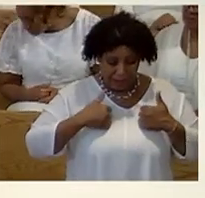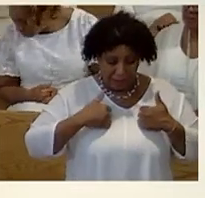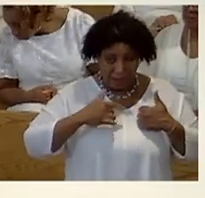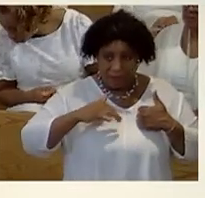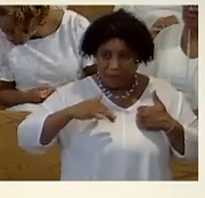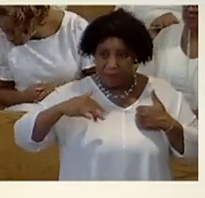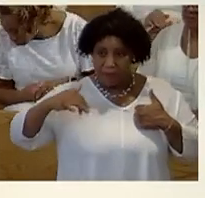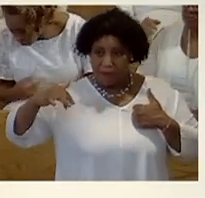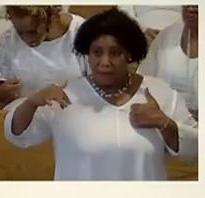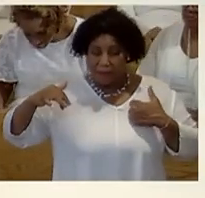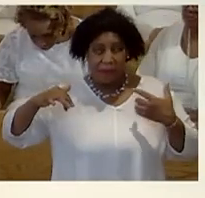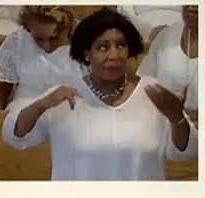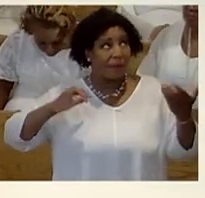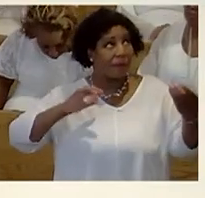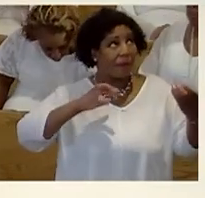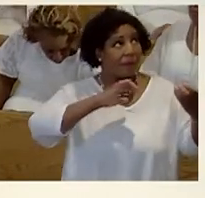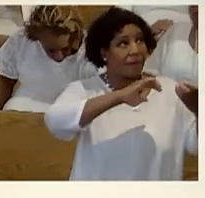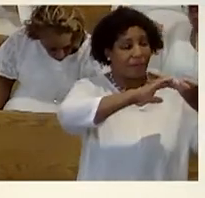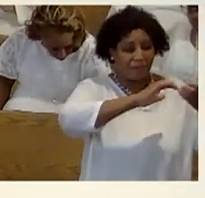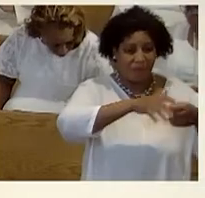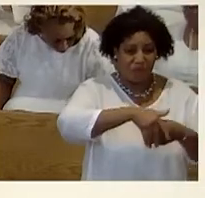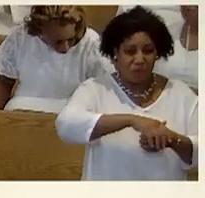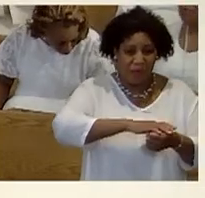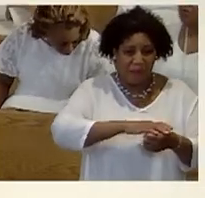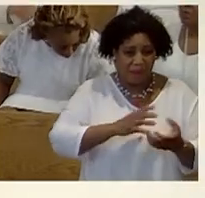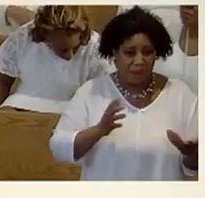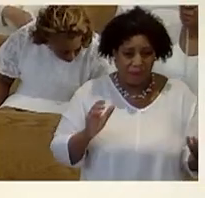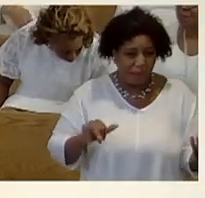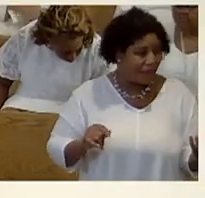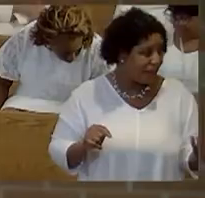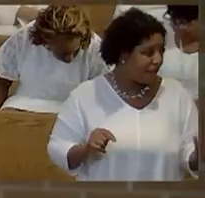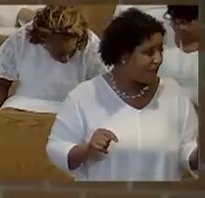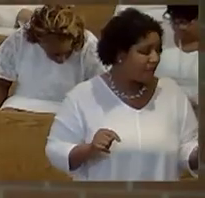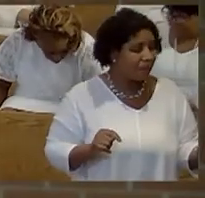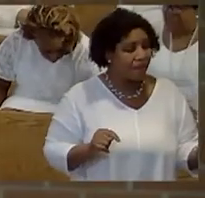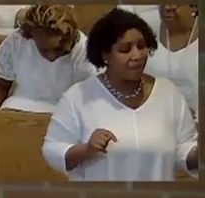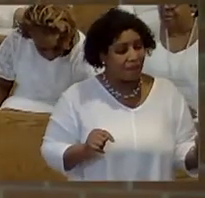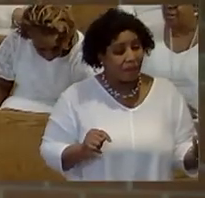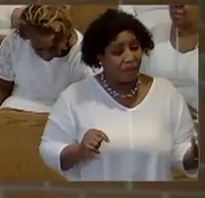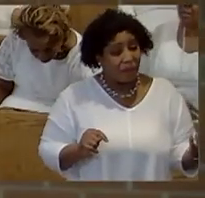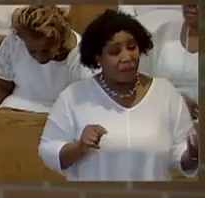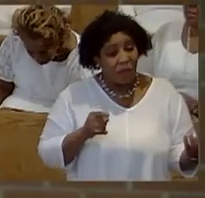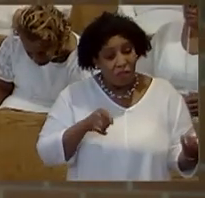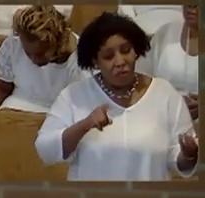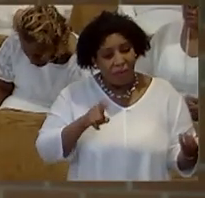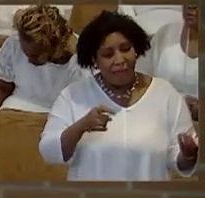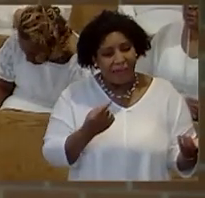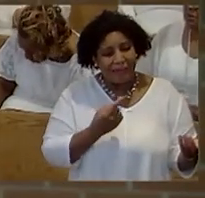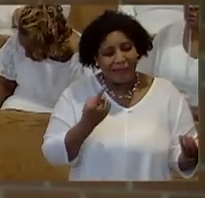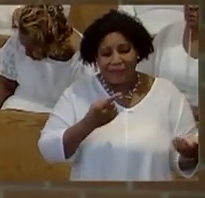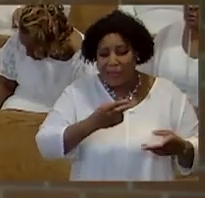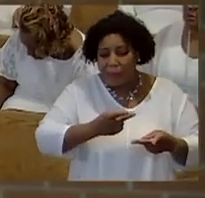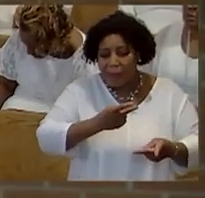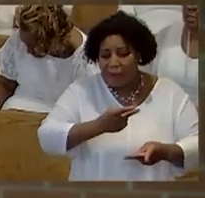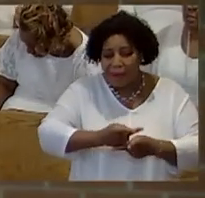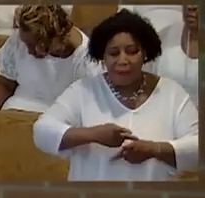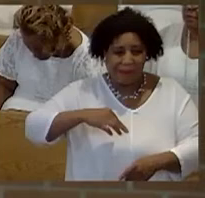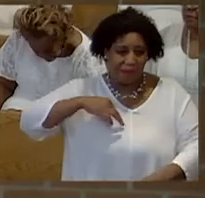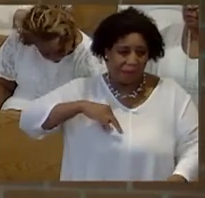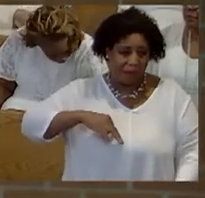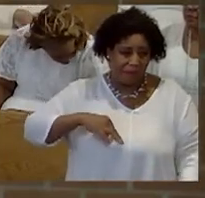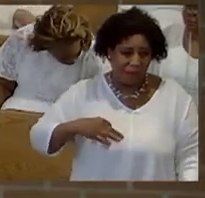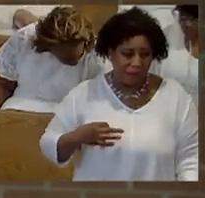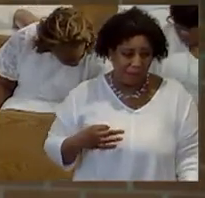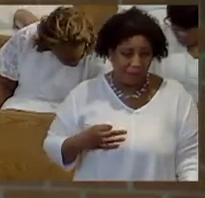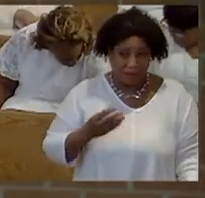are you covered? And so that's all I come by to say, is that you need some type of benefit.